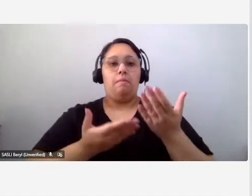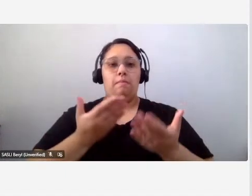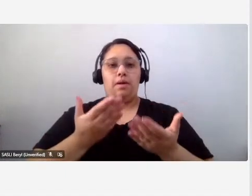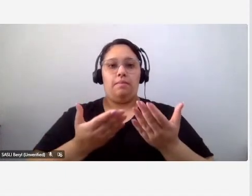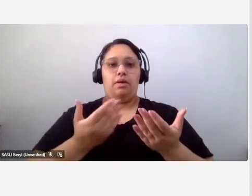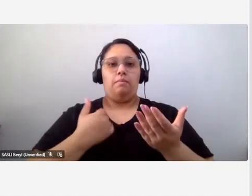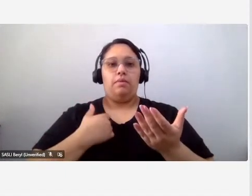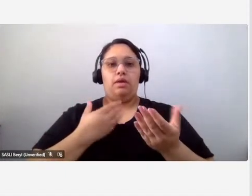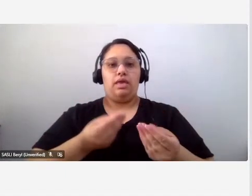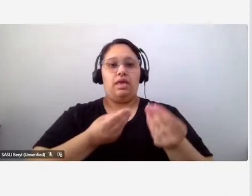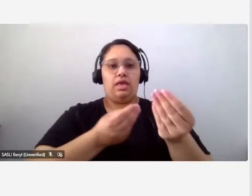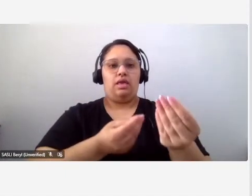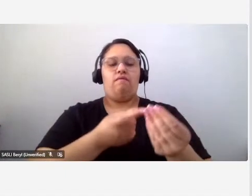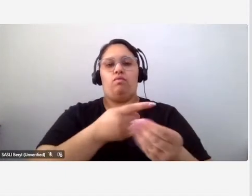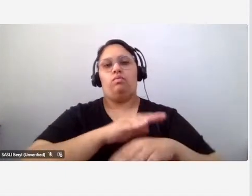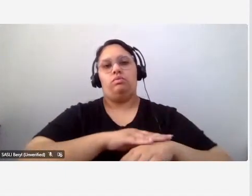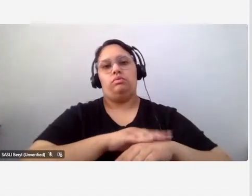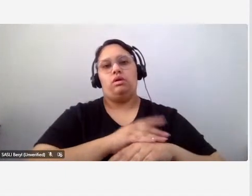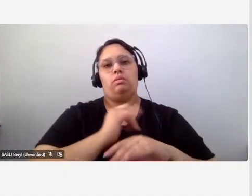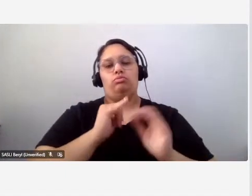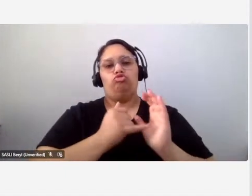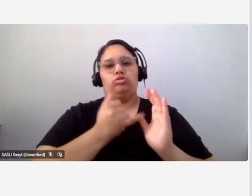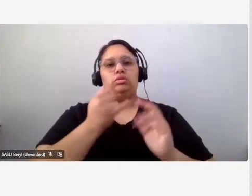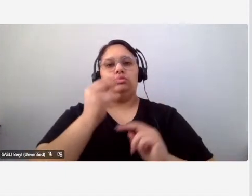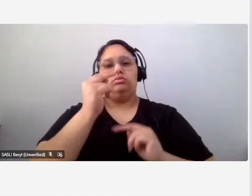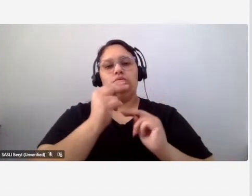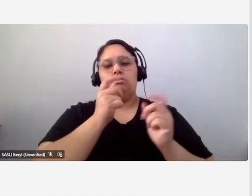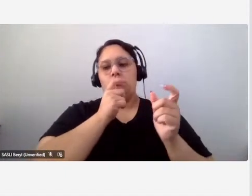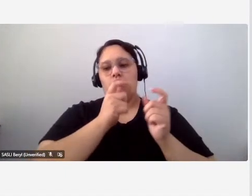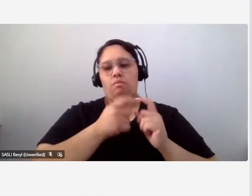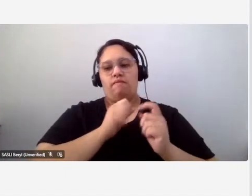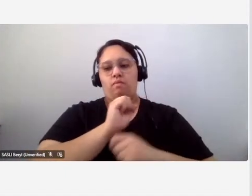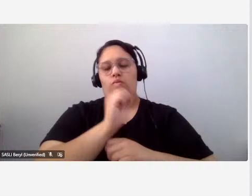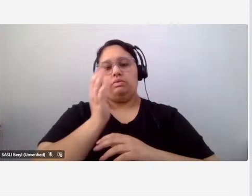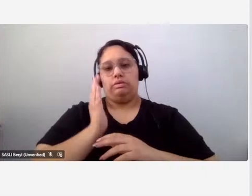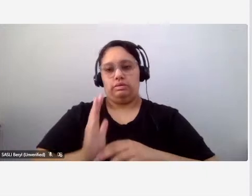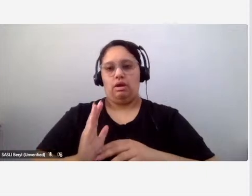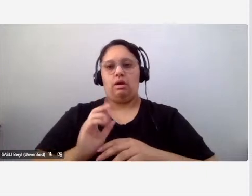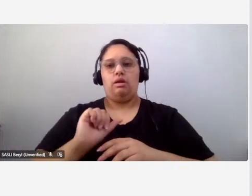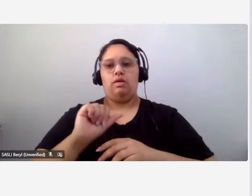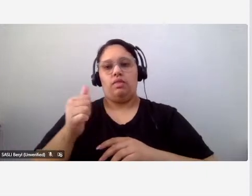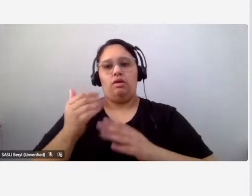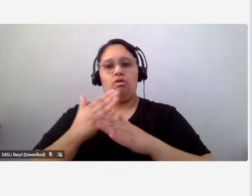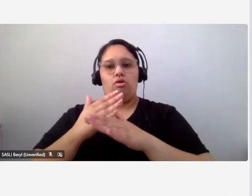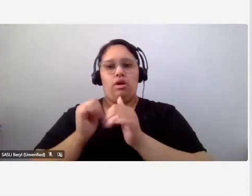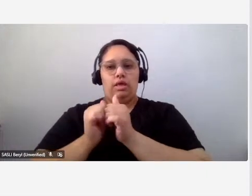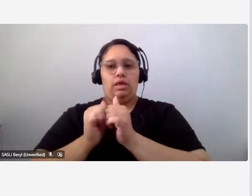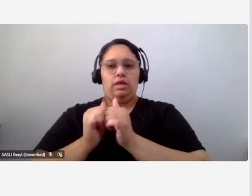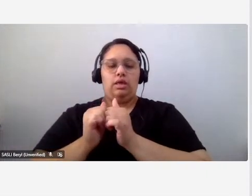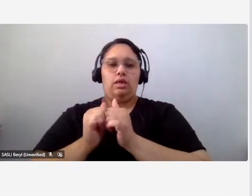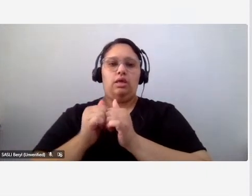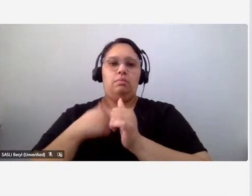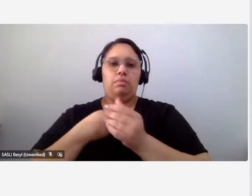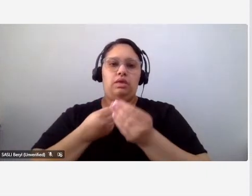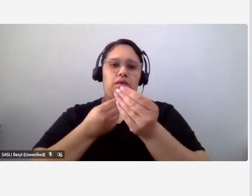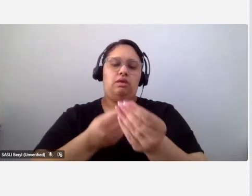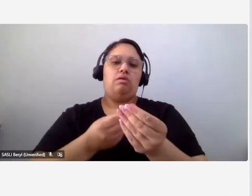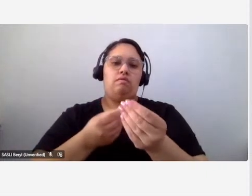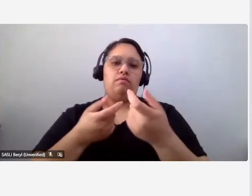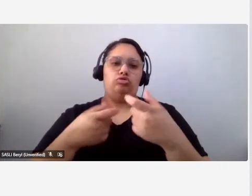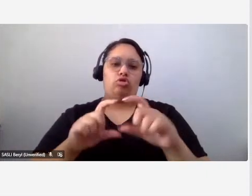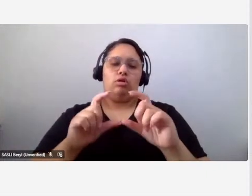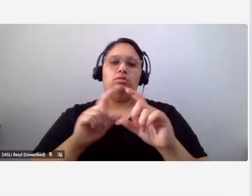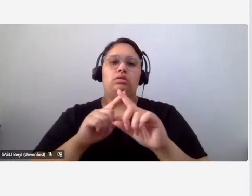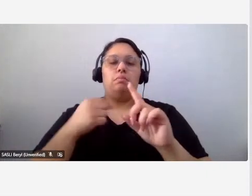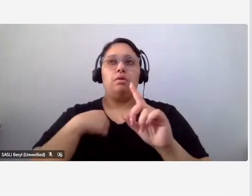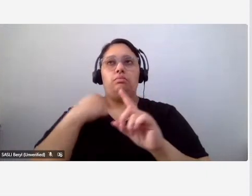I can give you a moment, maybe just for some comments from your side, and then colleagues, I'll give you a chance just now. What I have